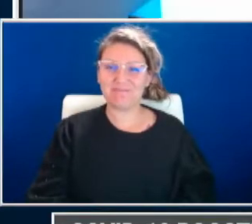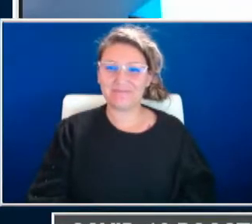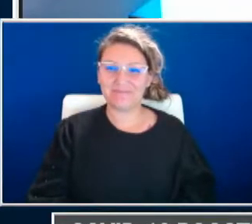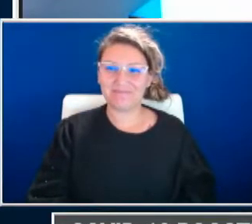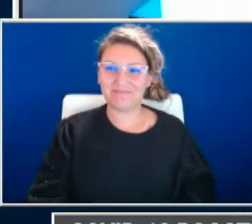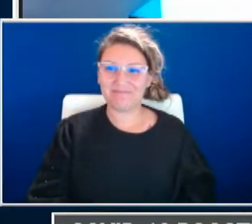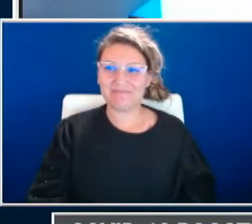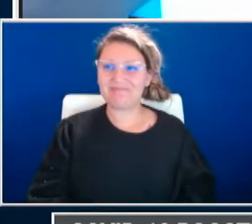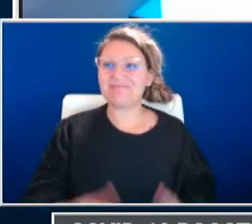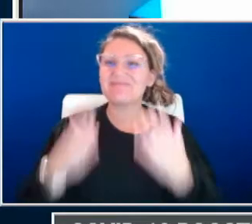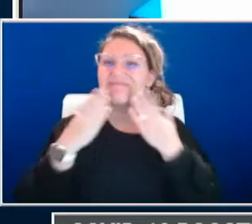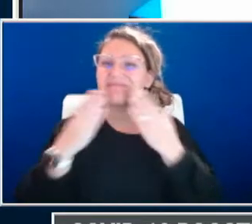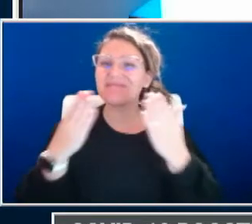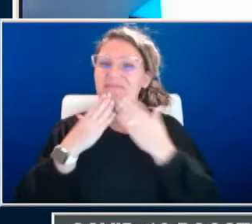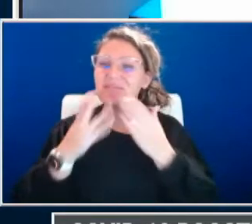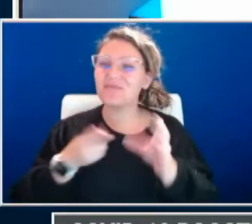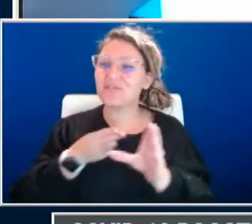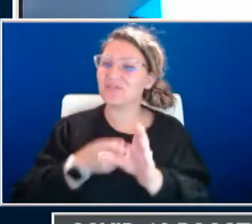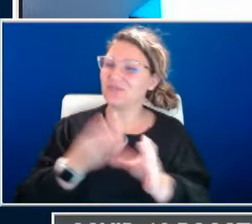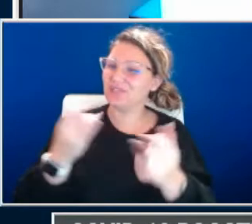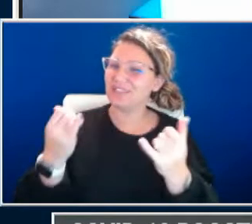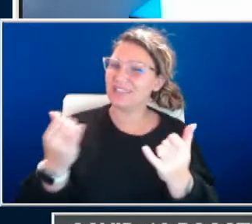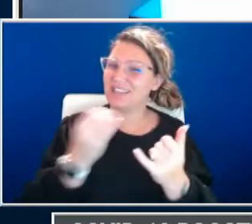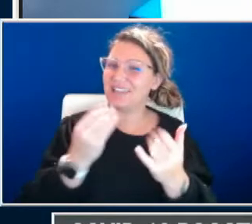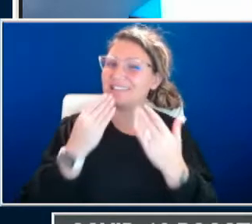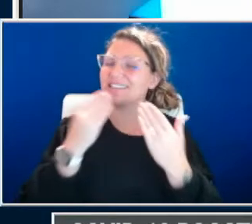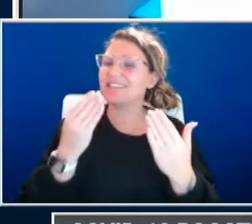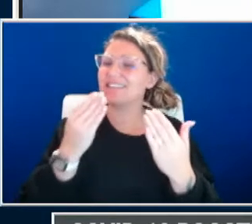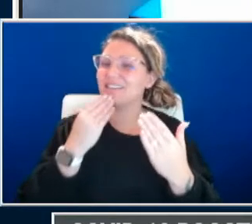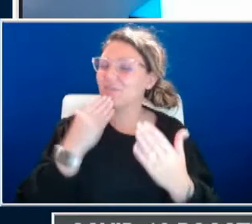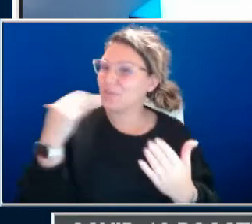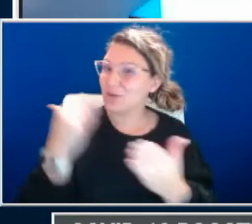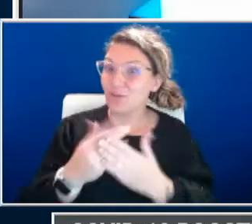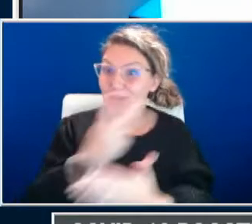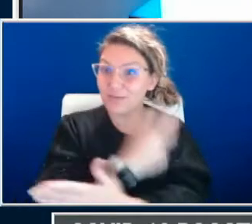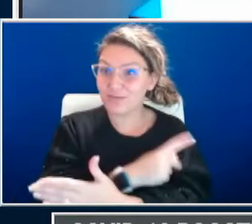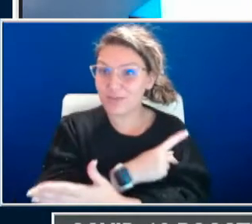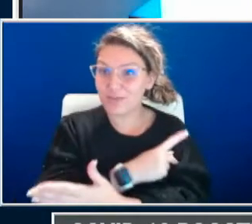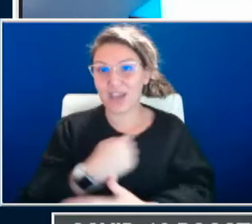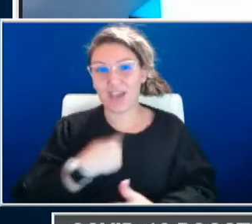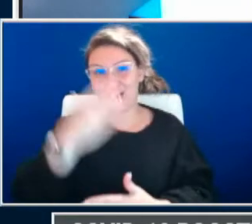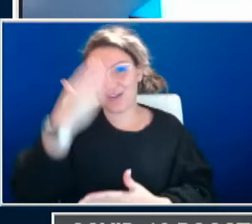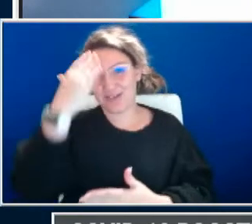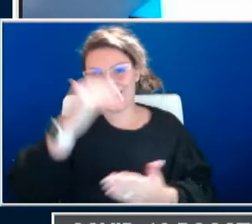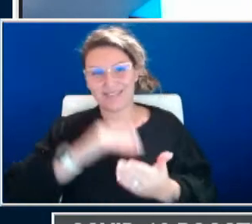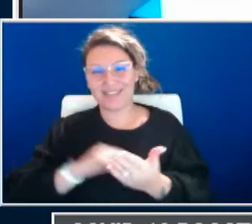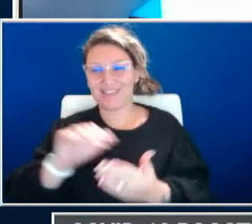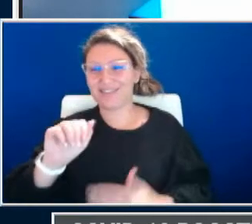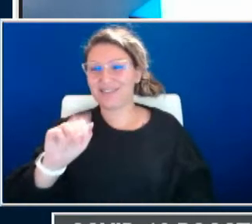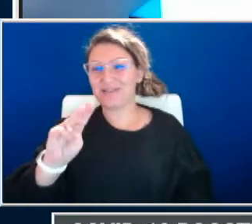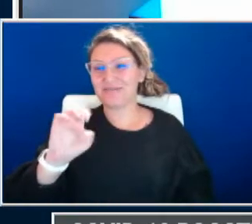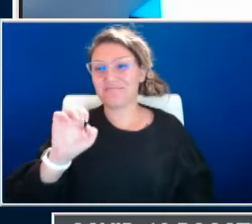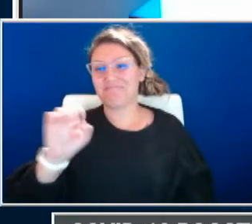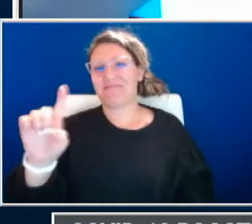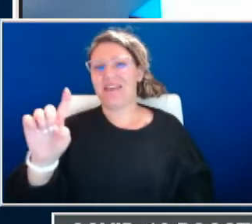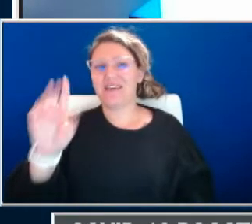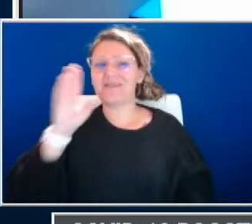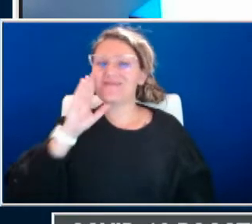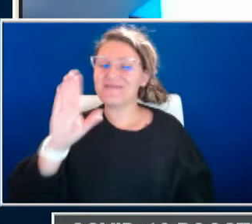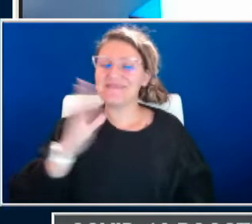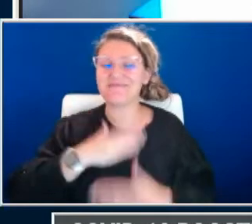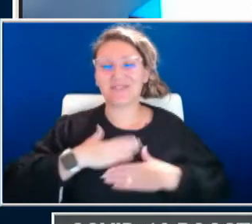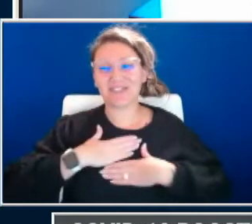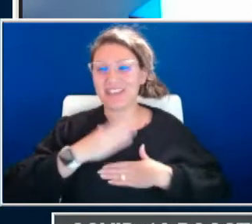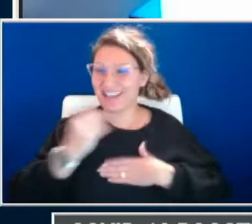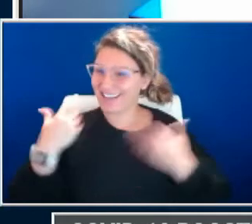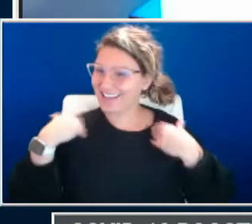Well, thank you for joining us today, and thanks for being such a good patient. I know Dr. Ahmed appreciates it because that means that you're going to be healthy and safe and getting back